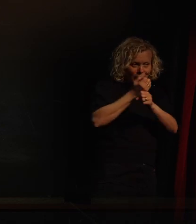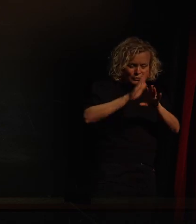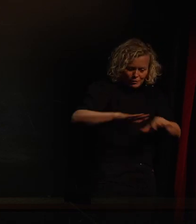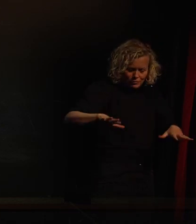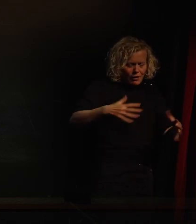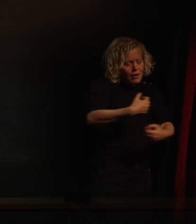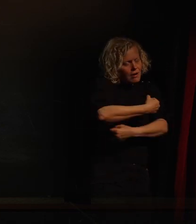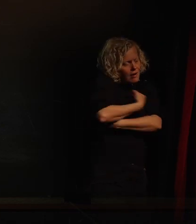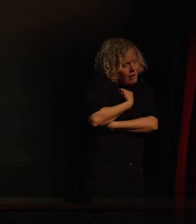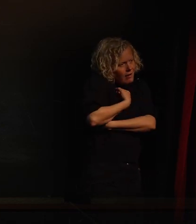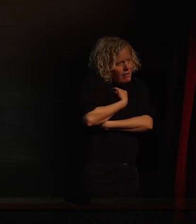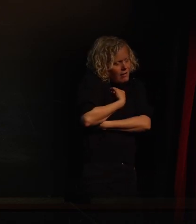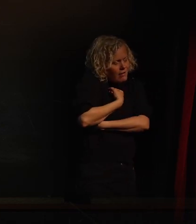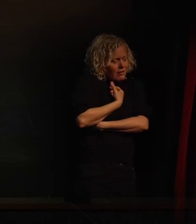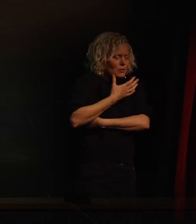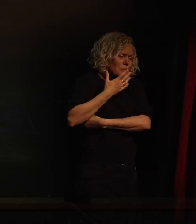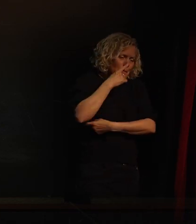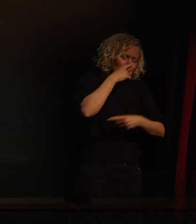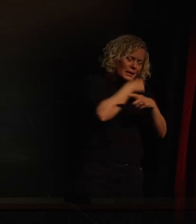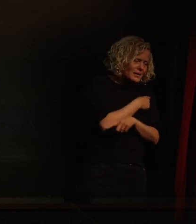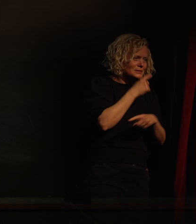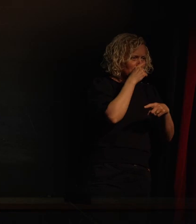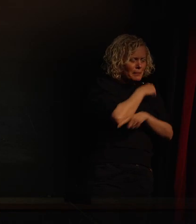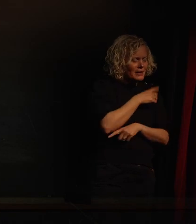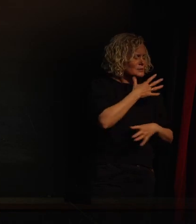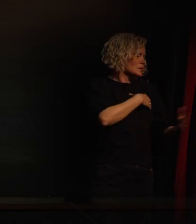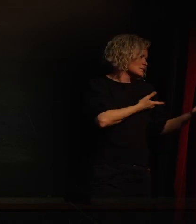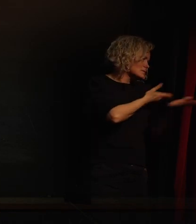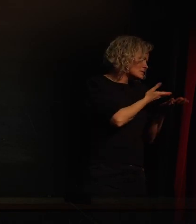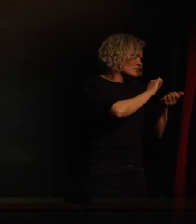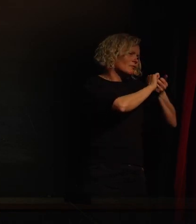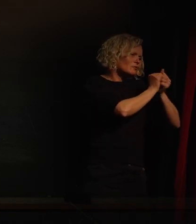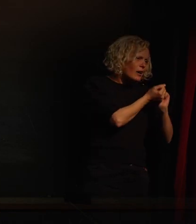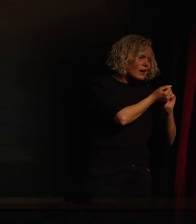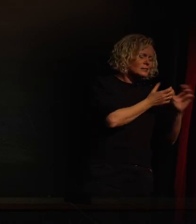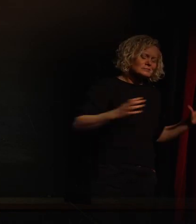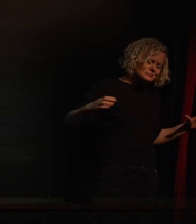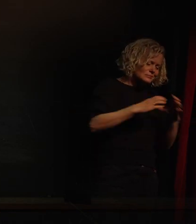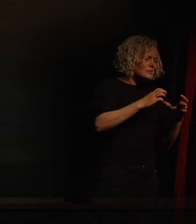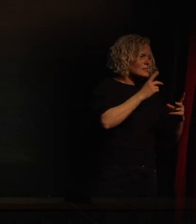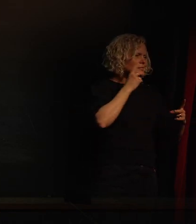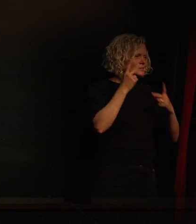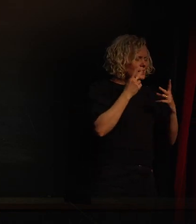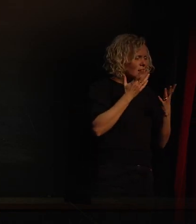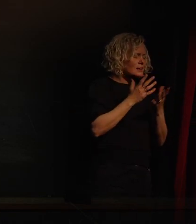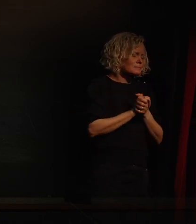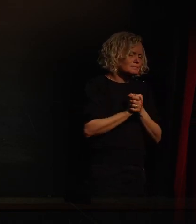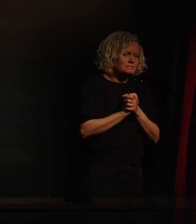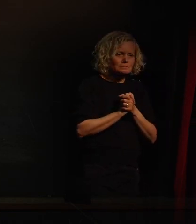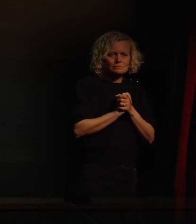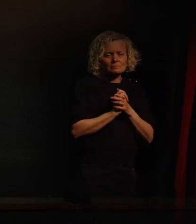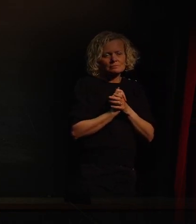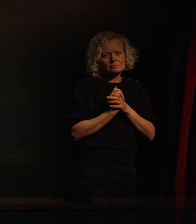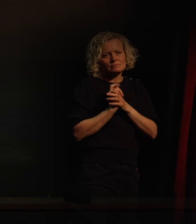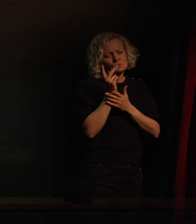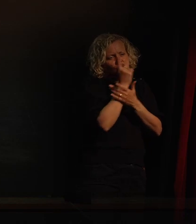and hugging the grandbairns. They missed a chat with their friends and getting together to sing and draw and